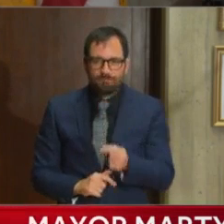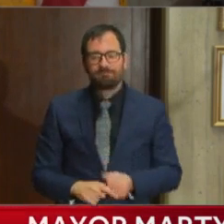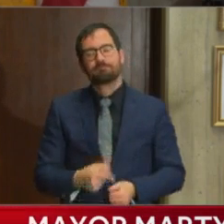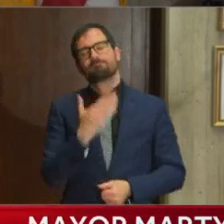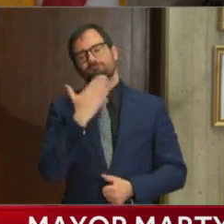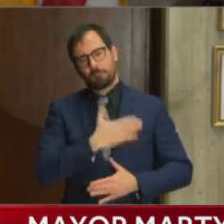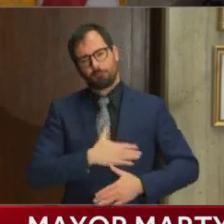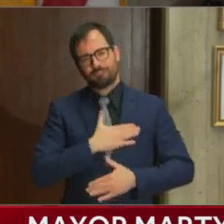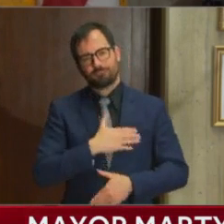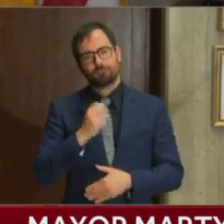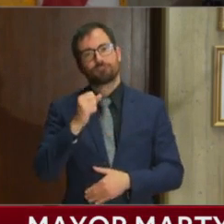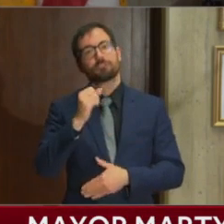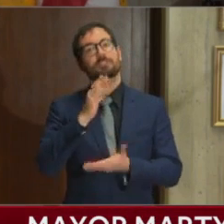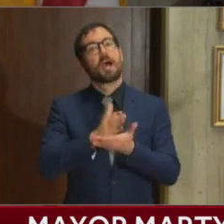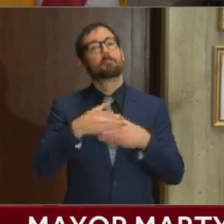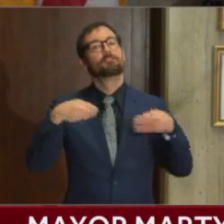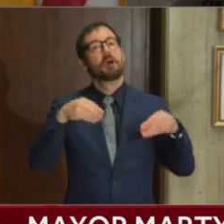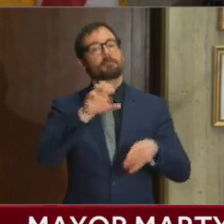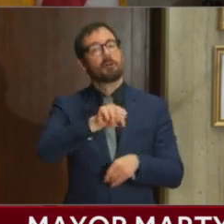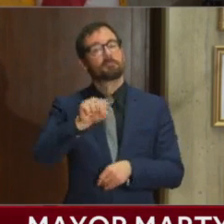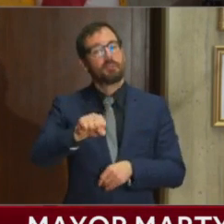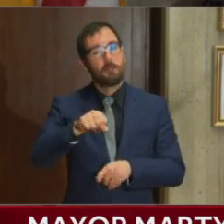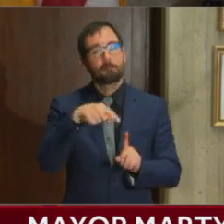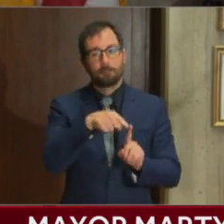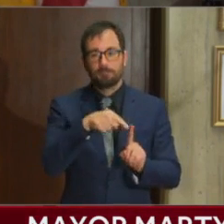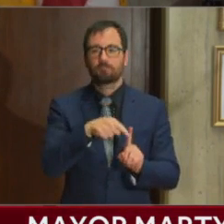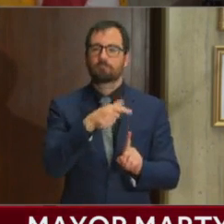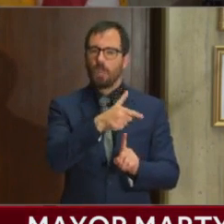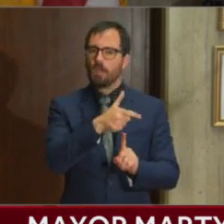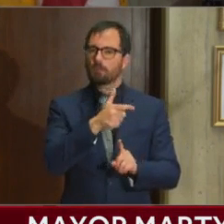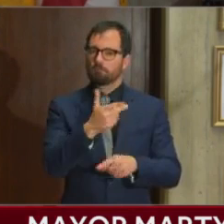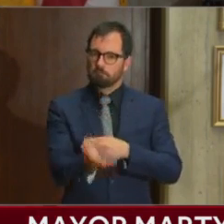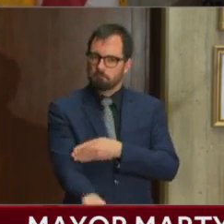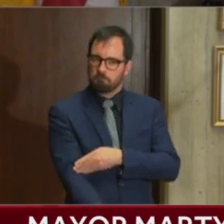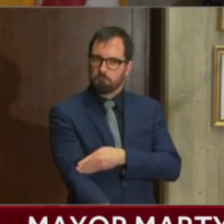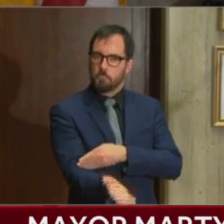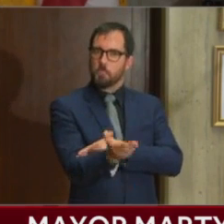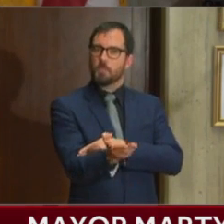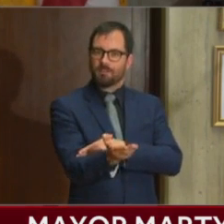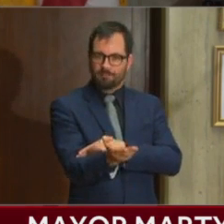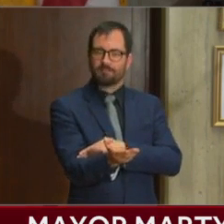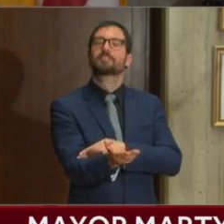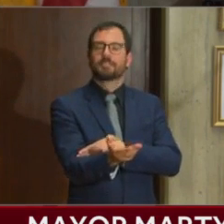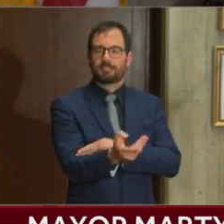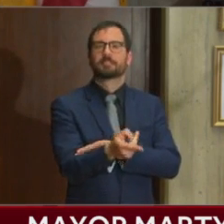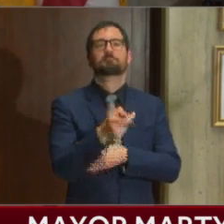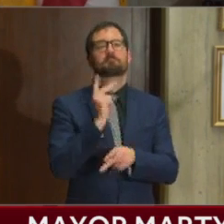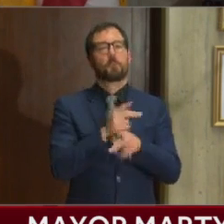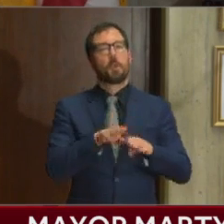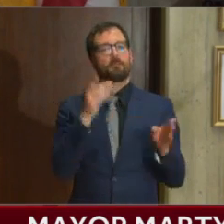Our school plan is bringing Chromebooks and internet access into the homes of thousands of children and families.